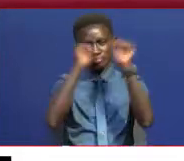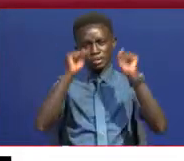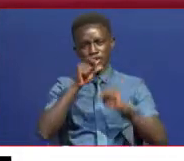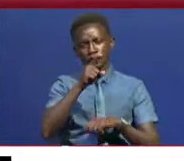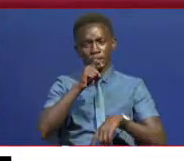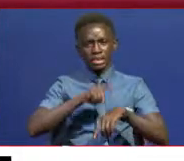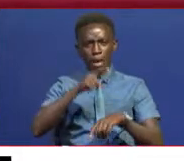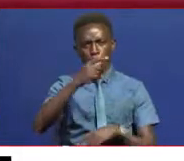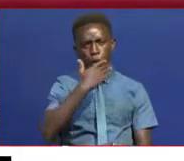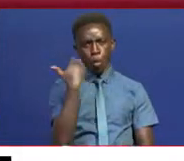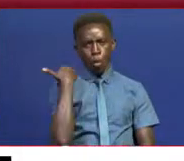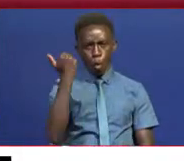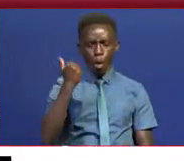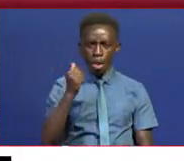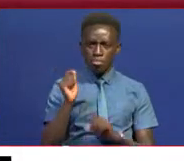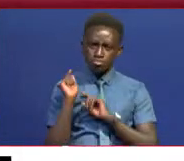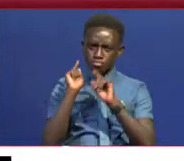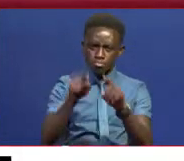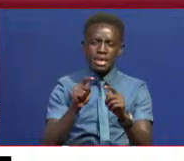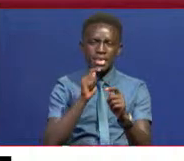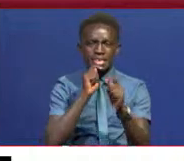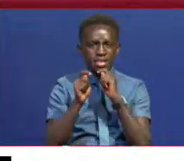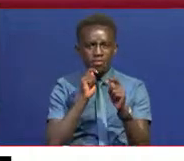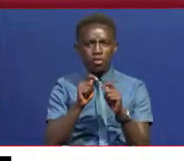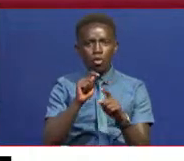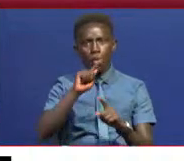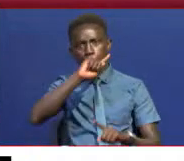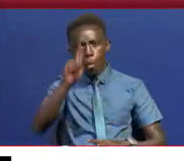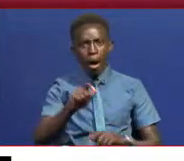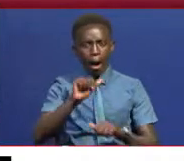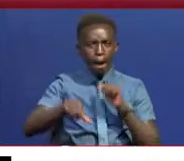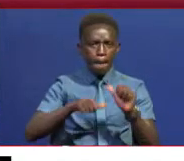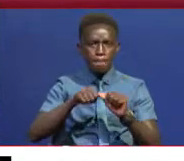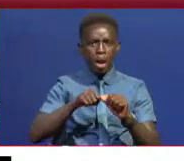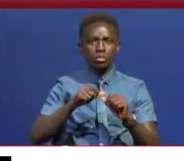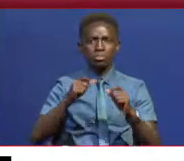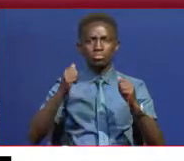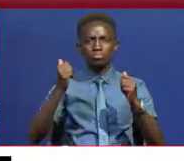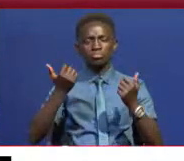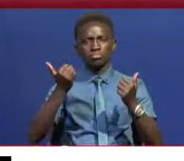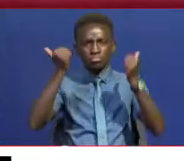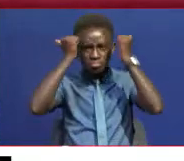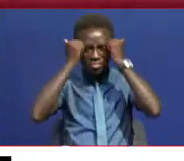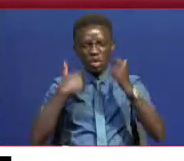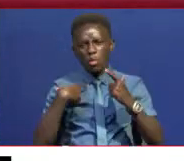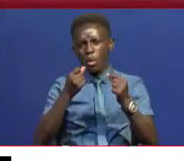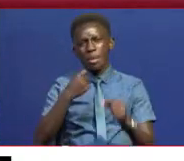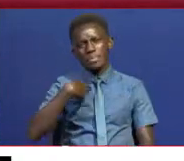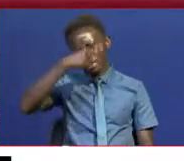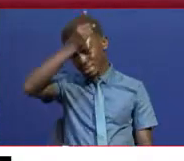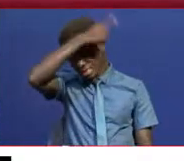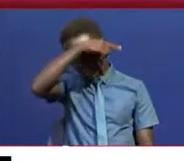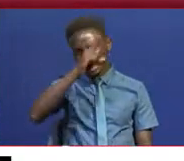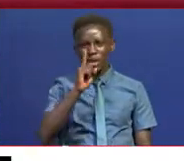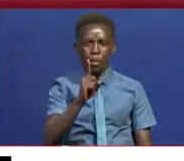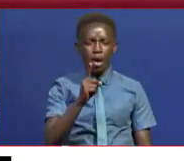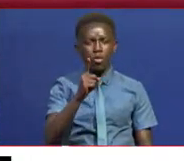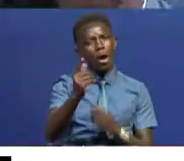uliponiita kwa interview kuniuliza mambo ya masomo, nikakwambia niko na degree moja, ukaniuliza hata master huna.